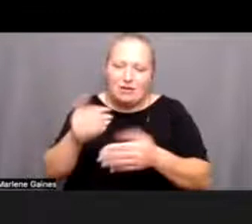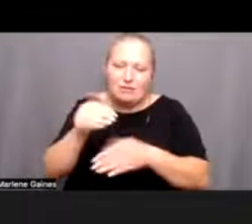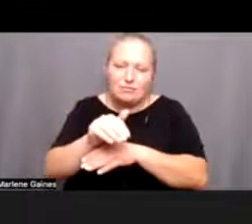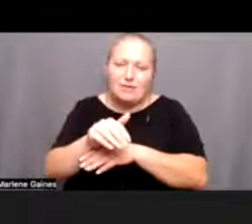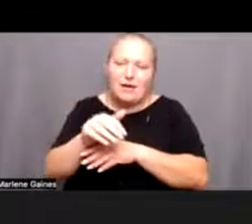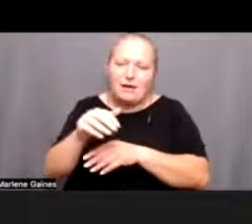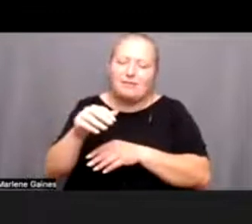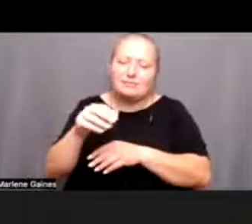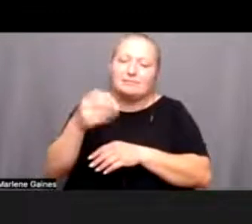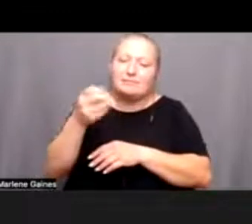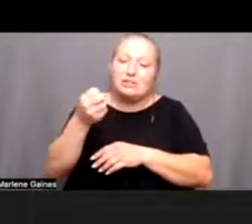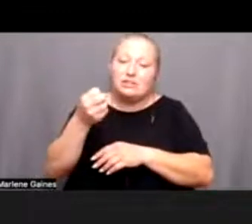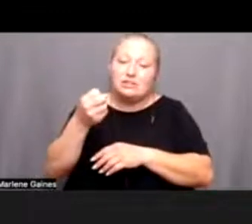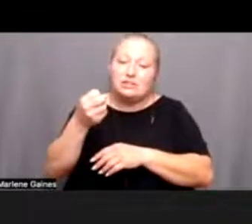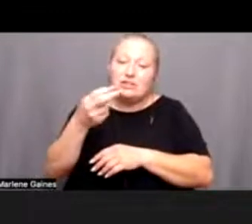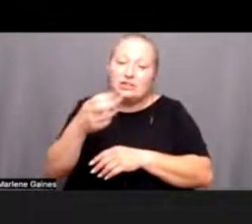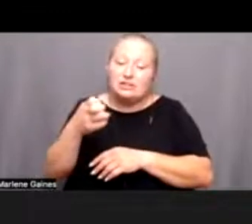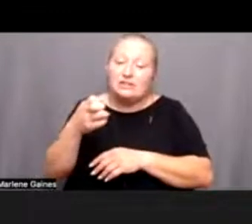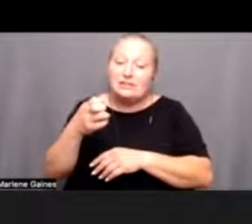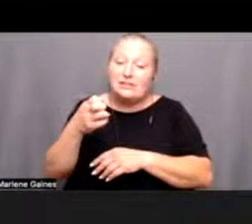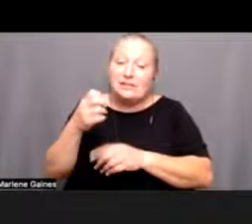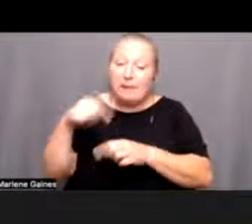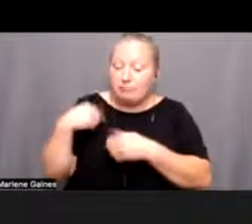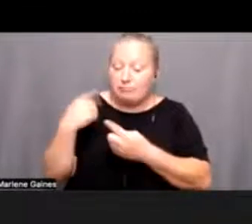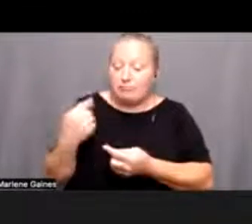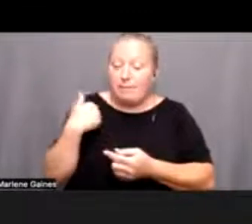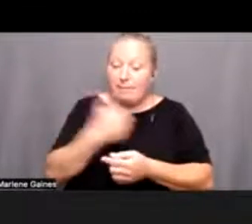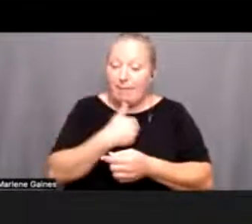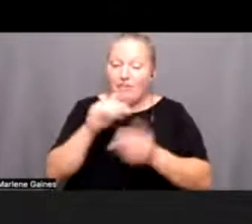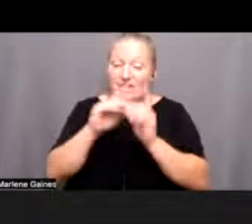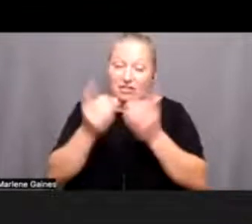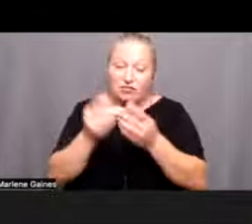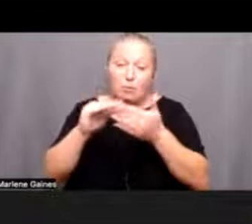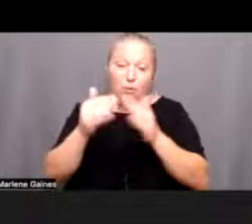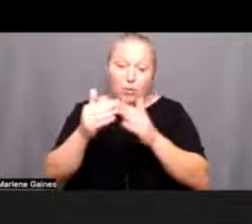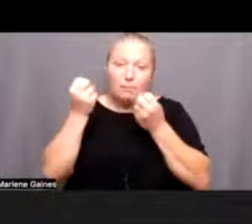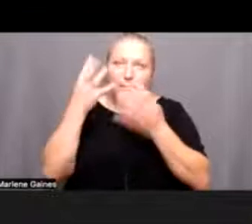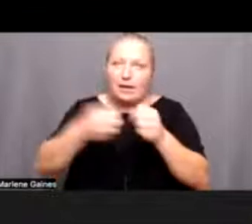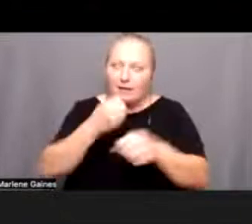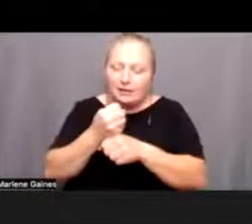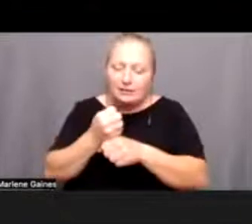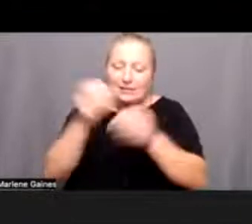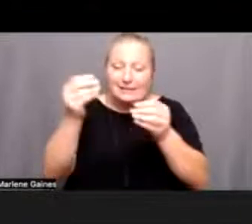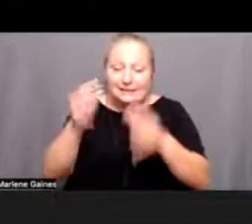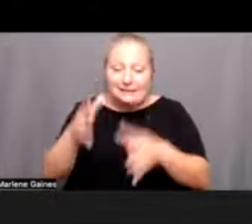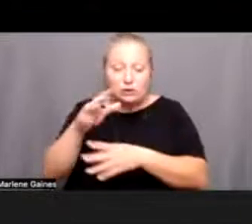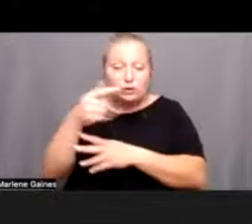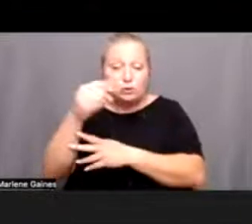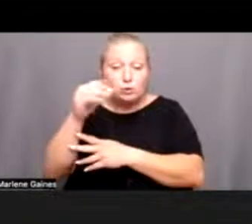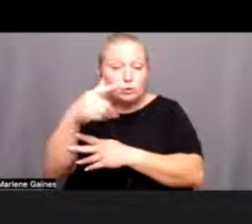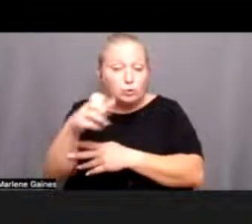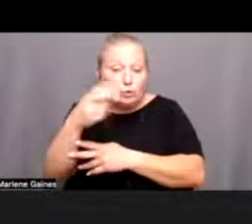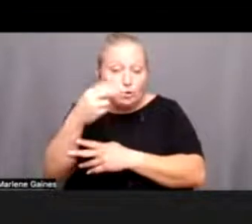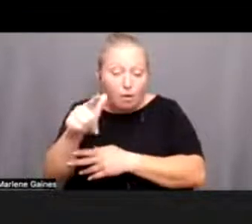has been a member of the district community for many years. She was a teacher at George Hall.